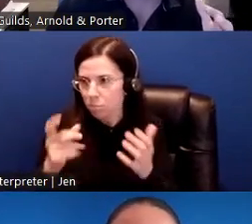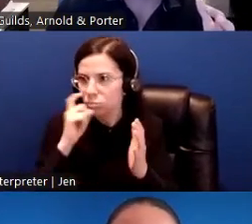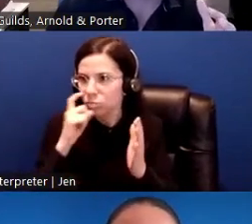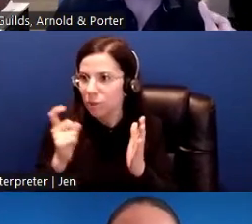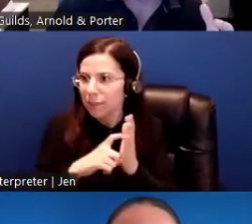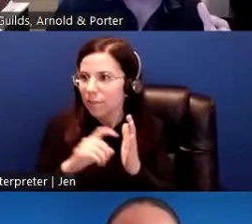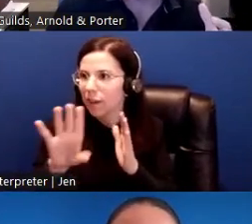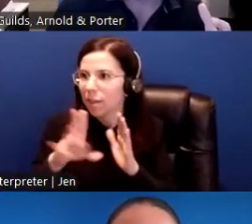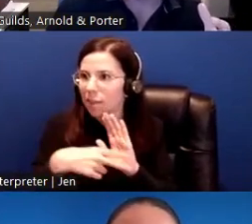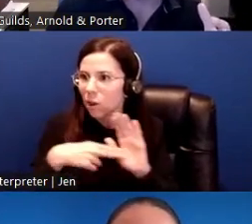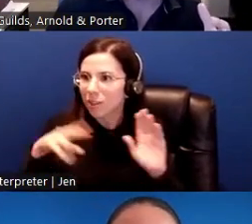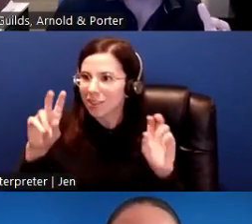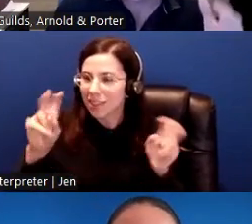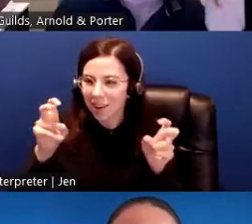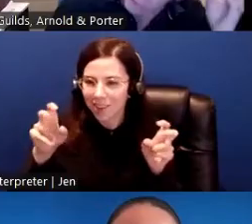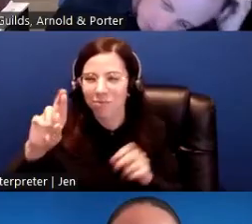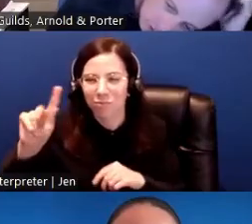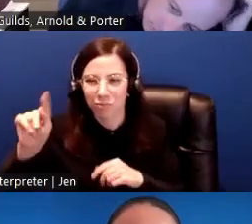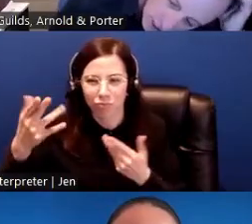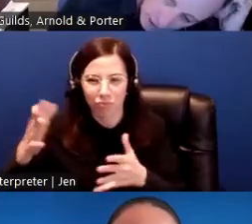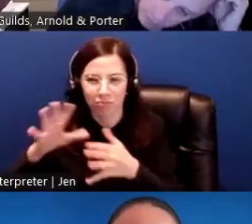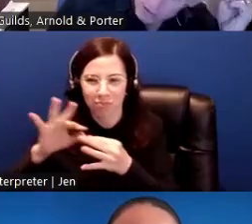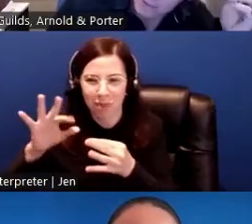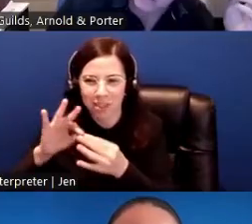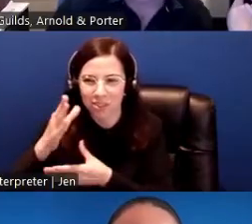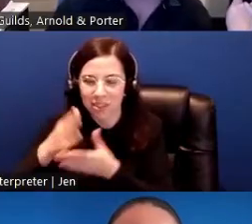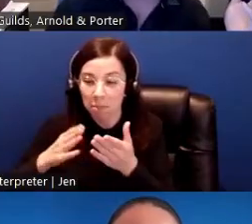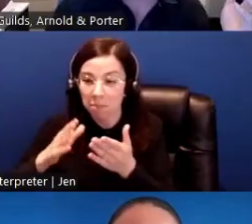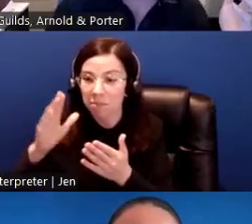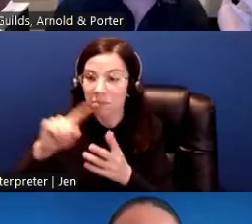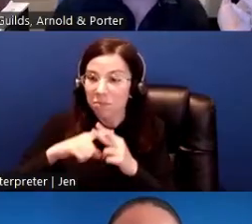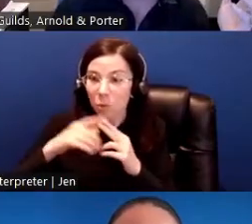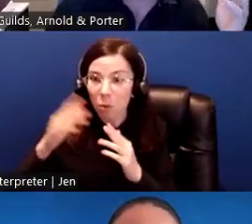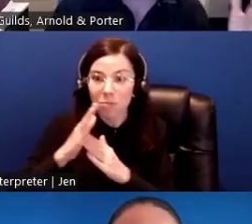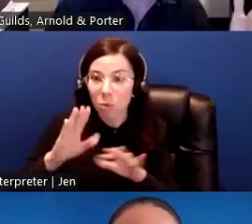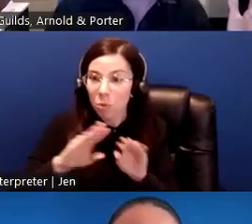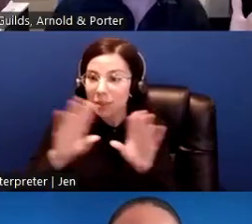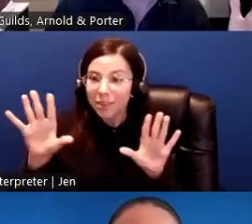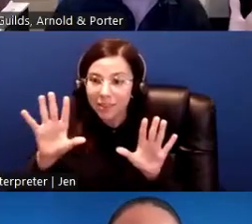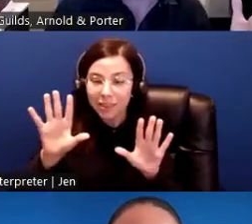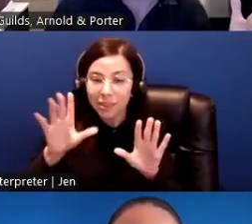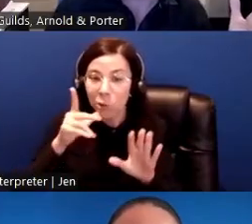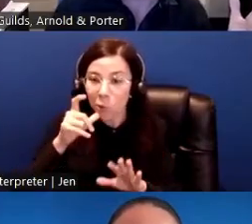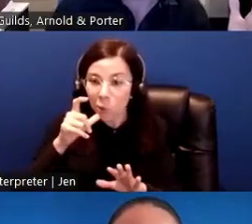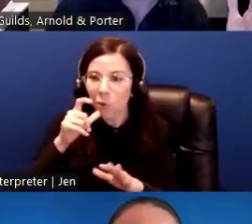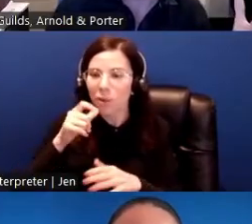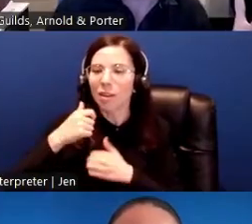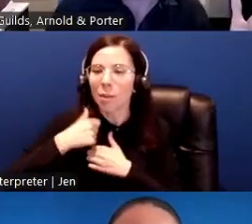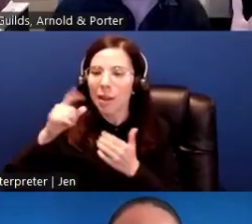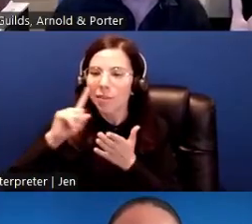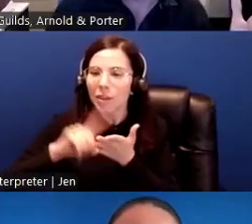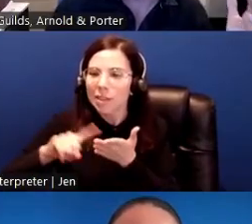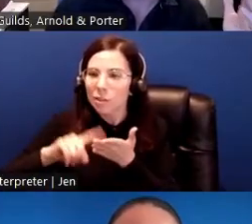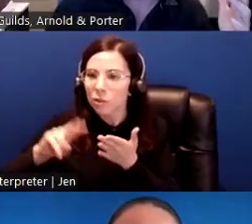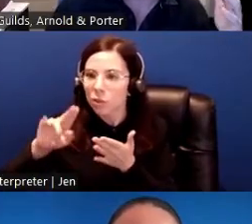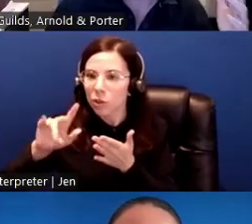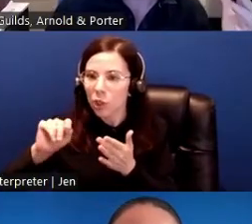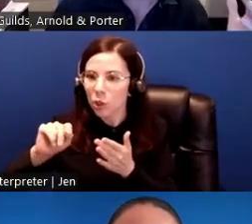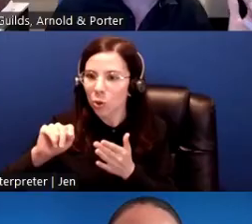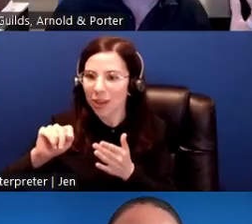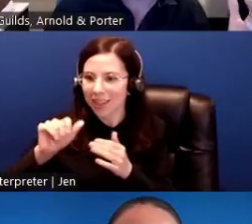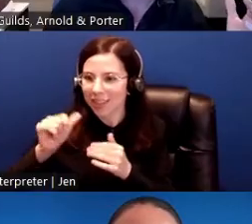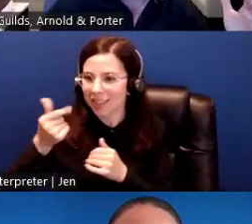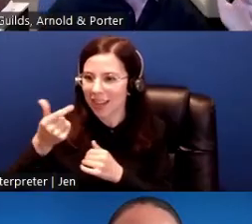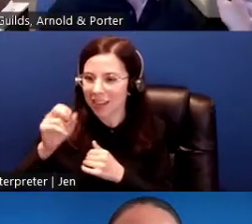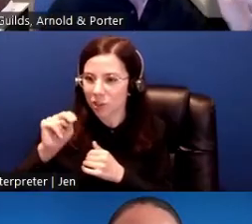title, and Ruth has mentioned a few of them, right? You start with the most obvious. It's going to be the military investigative unit agent that's